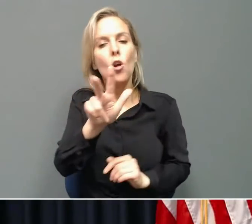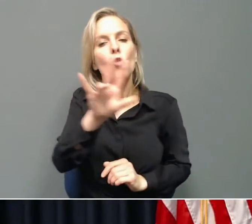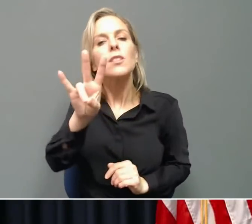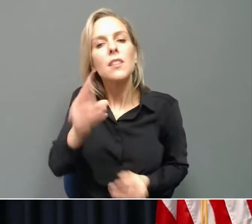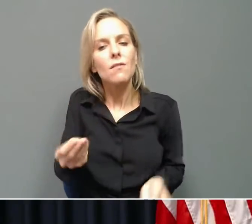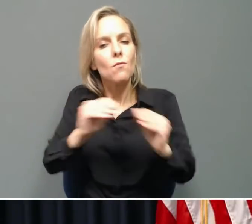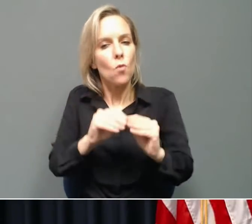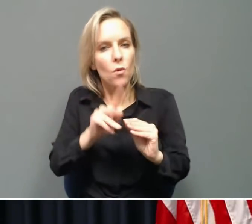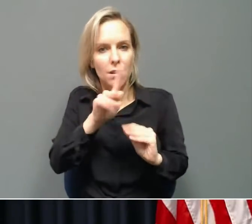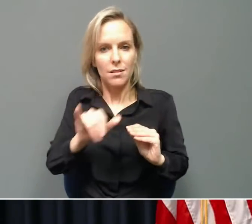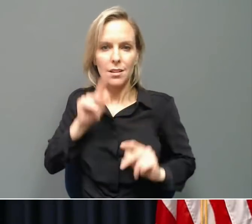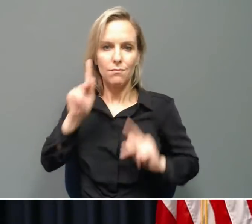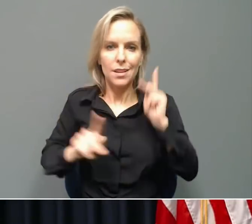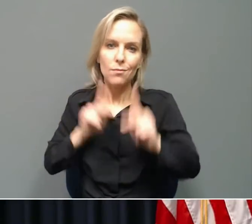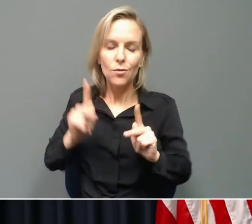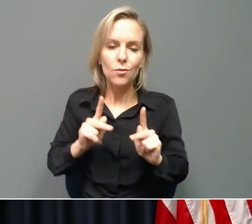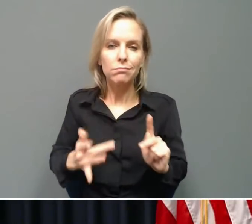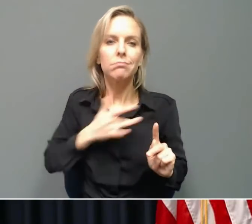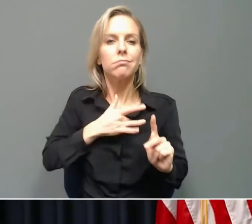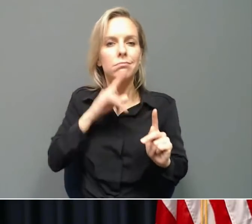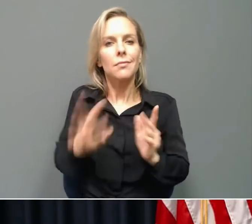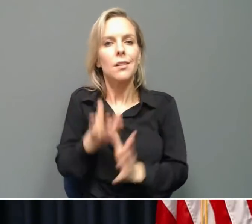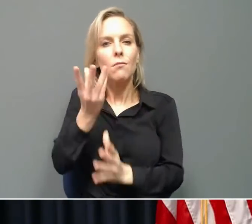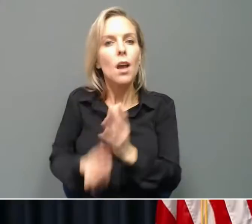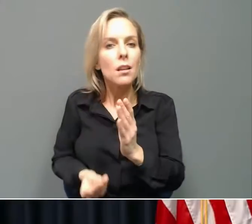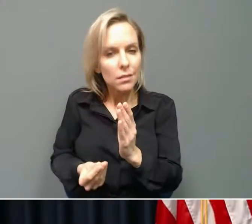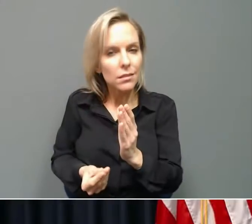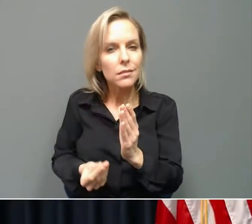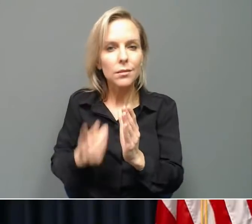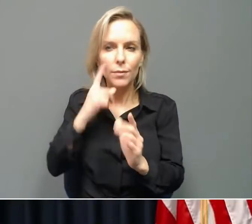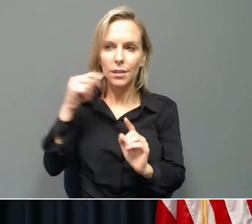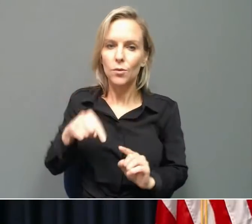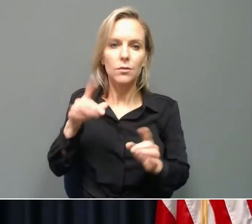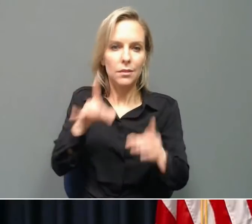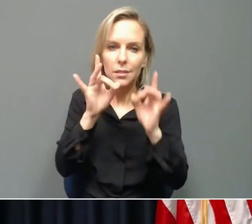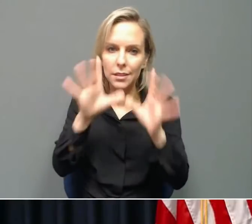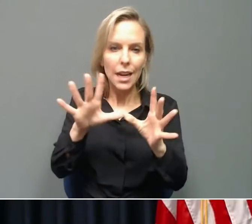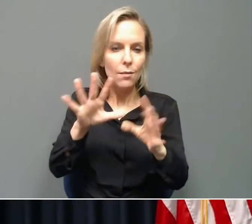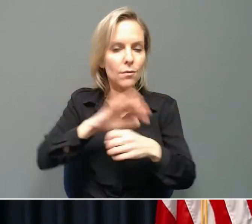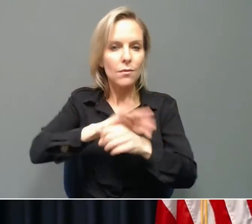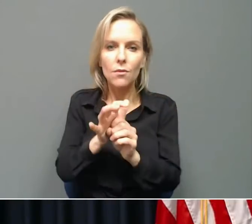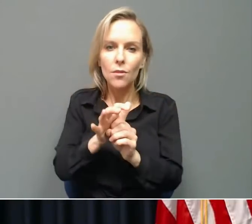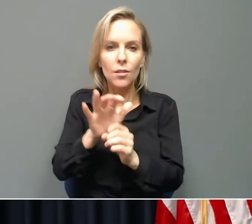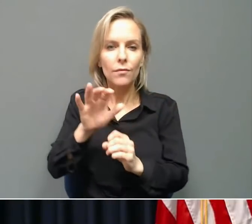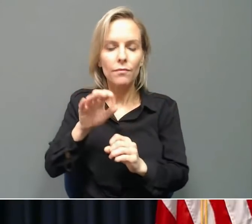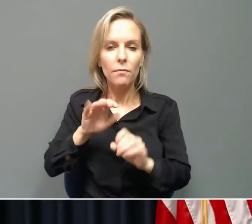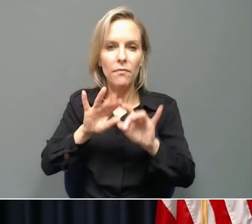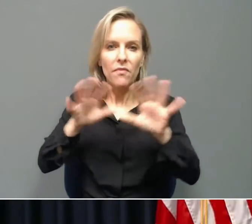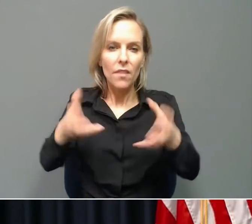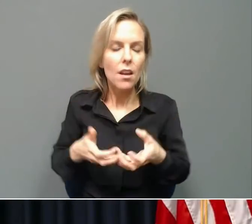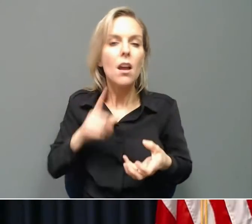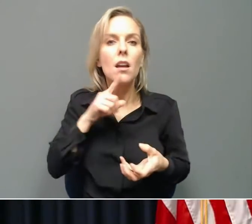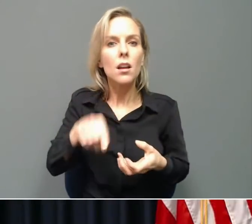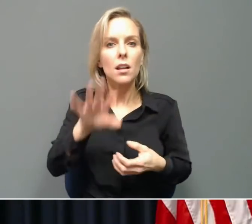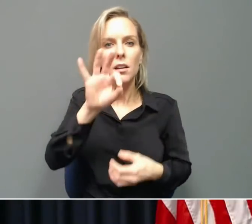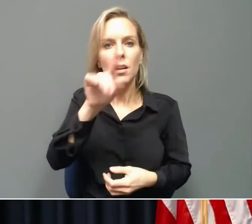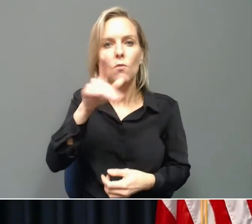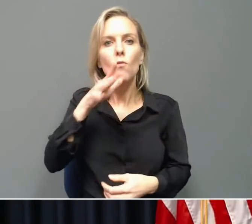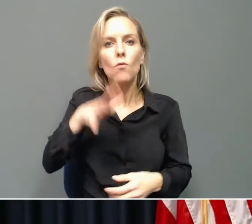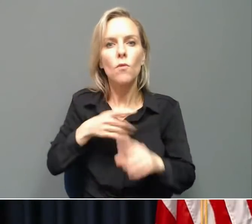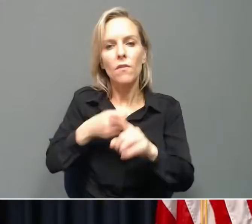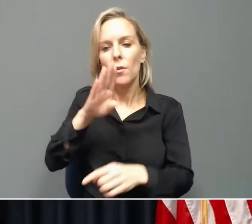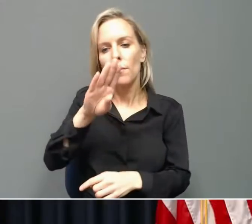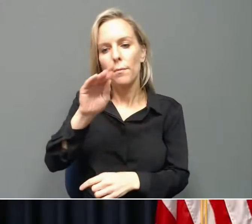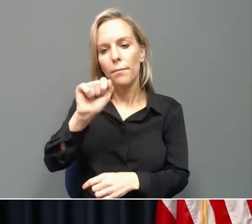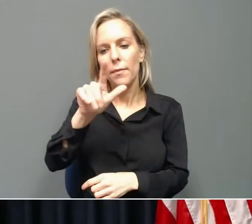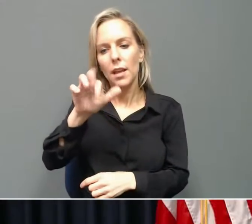Kentuckians that have passed on because of this terrible virus. They include a 91-year-old woman from Ballard,